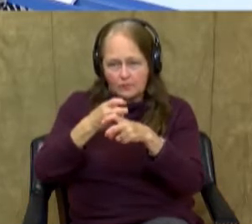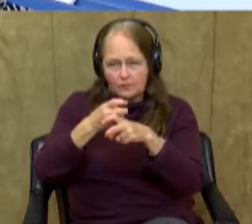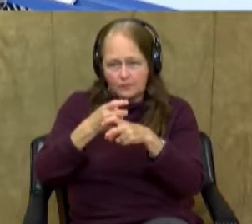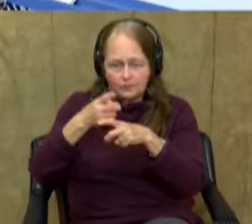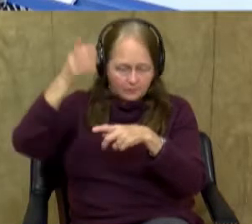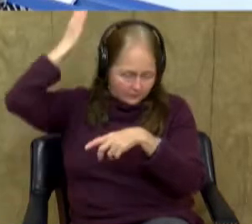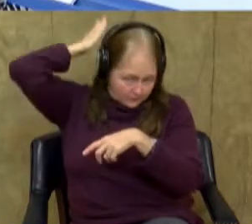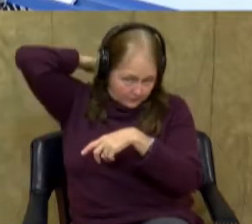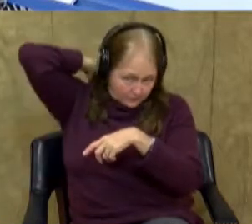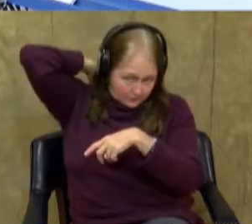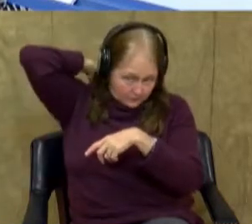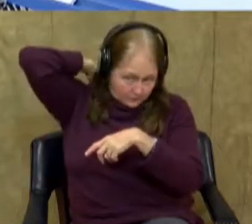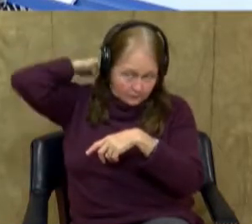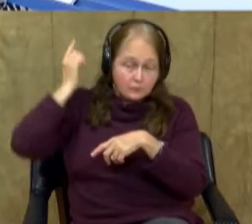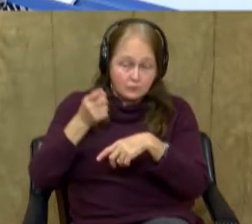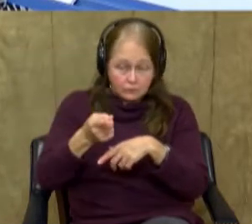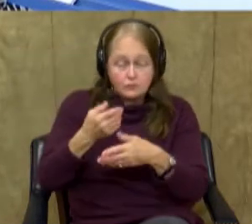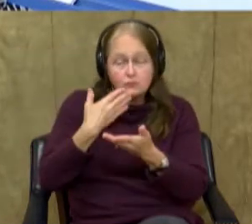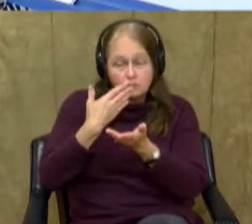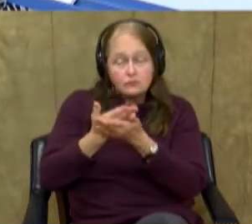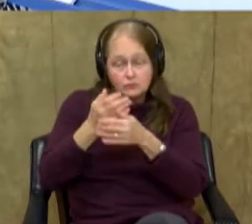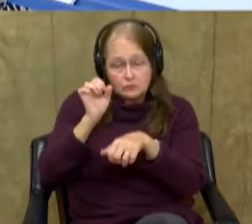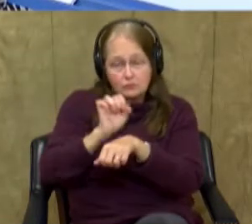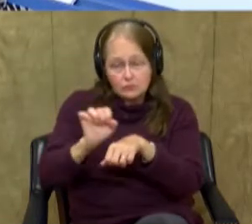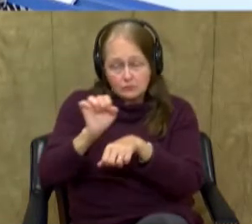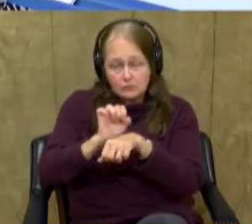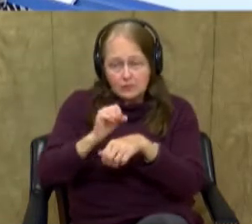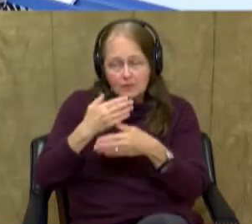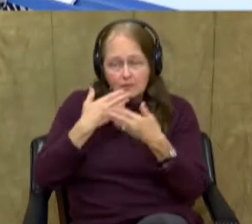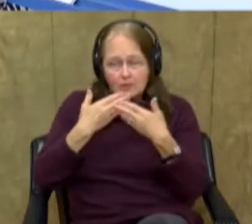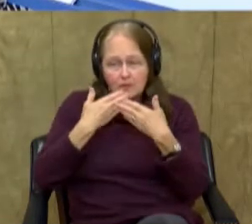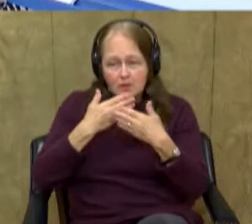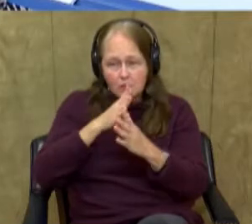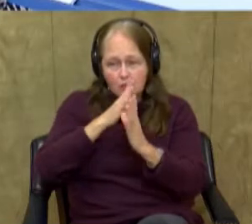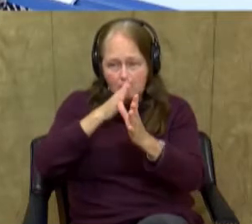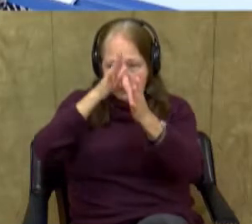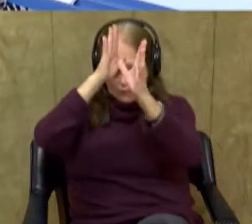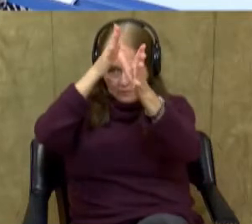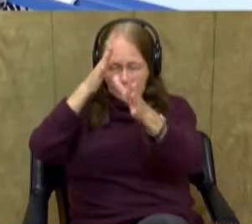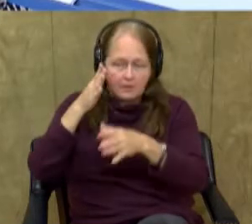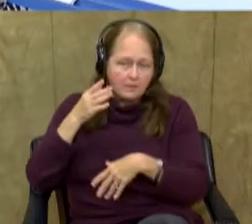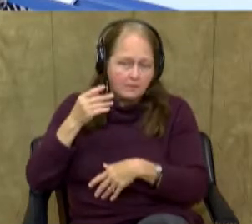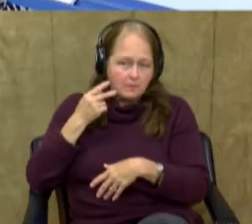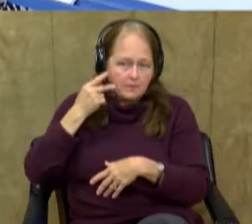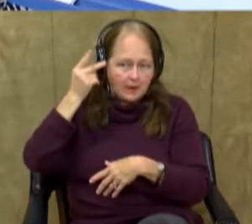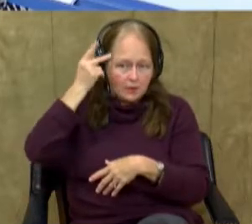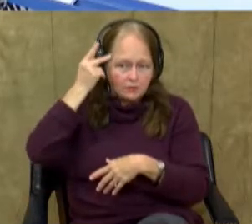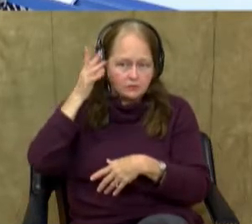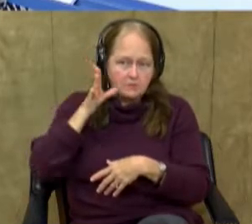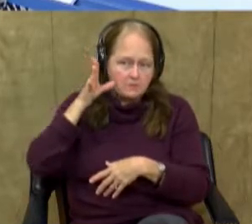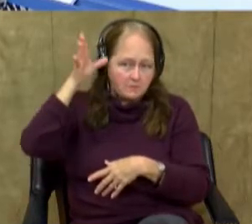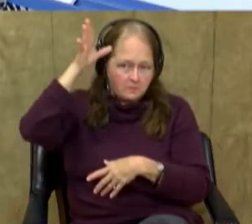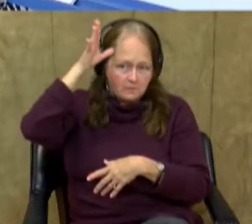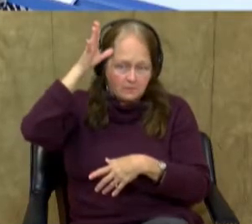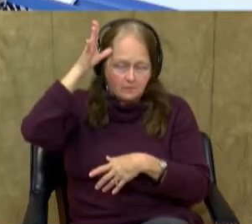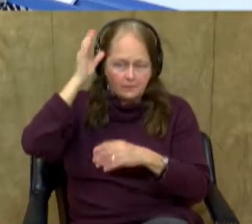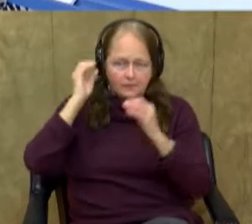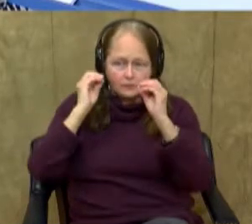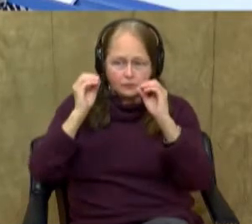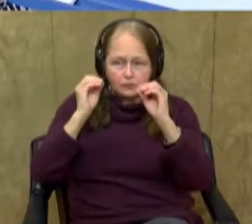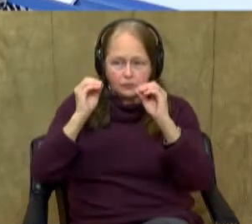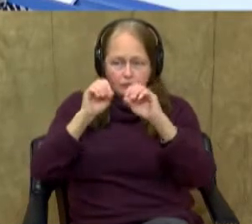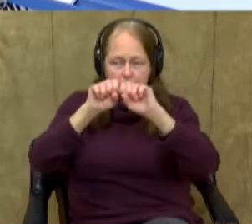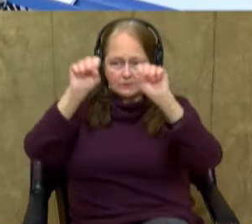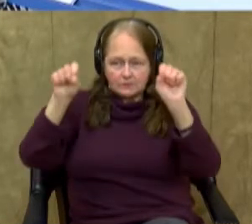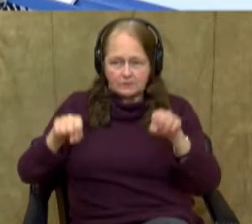a little pat on the back also. So we thank the parents and the grandparents for doing all that they can for us, and our school system